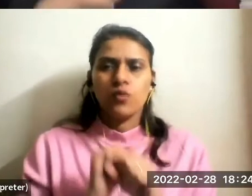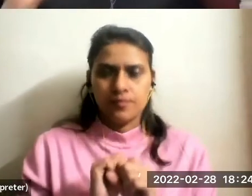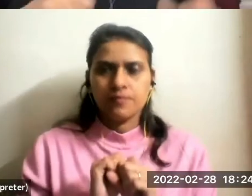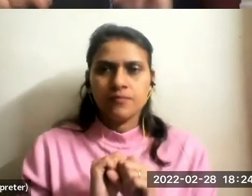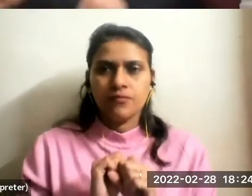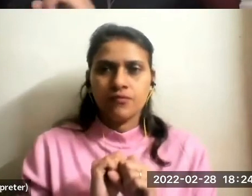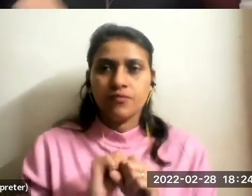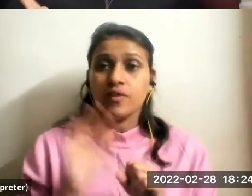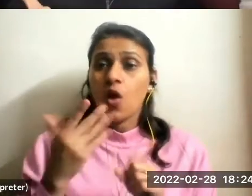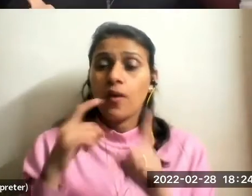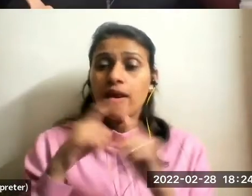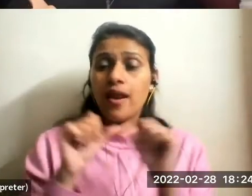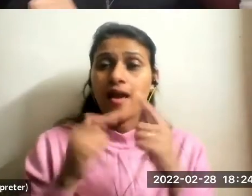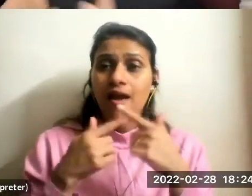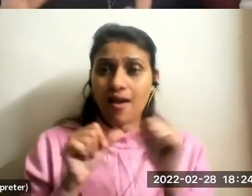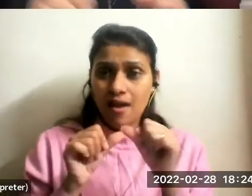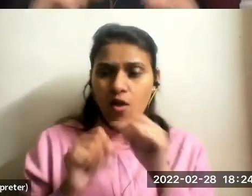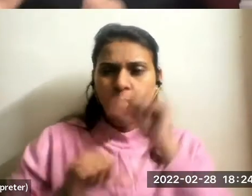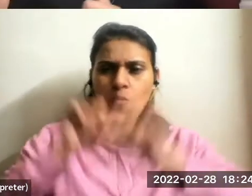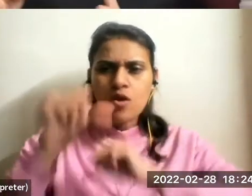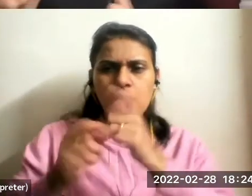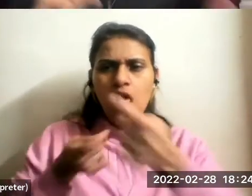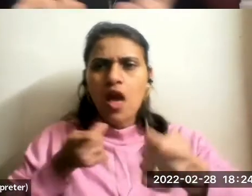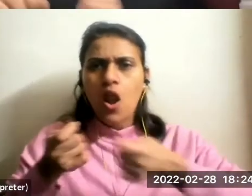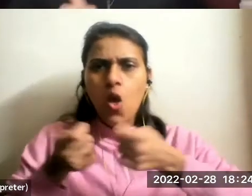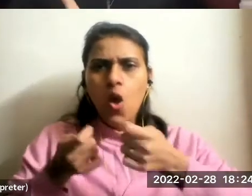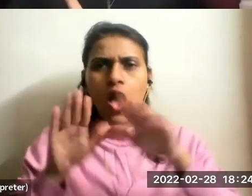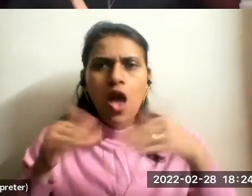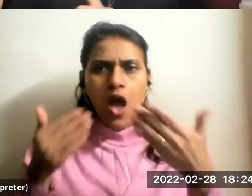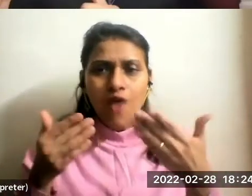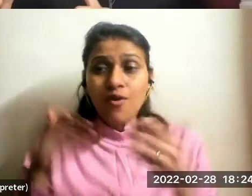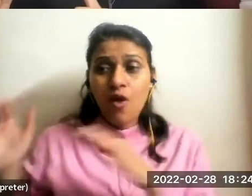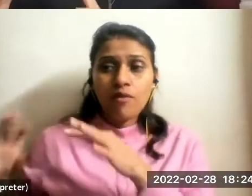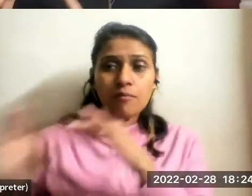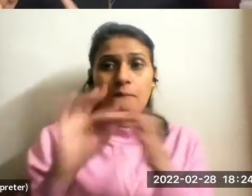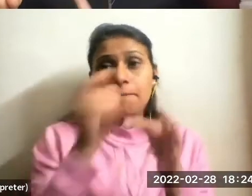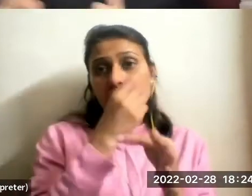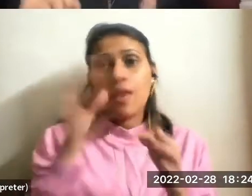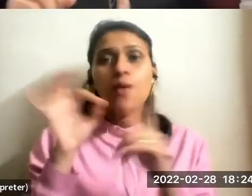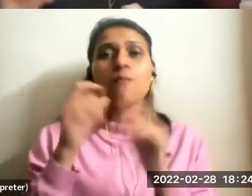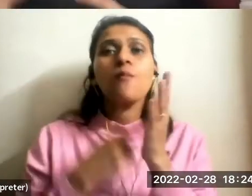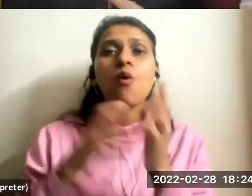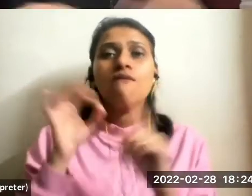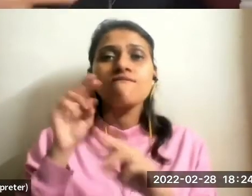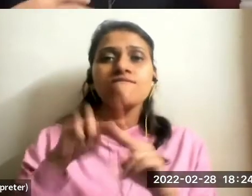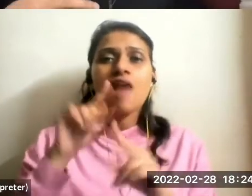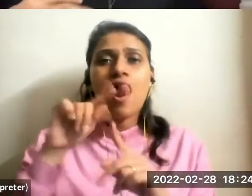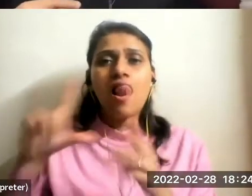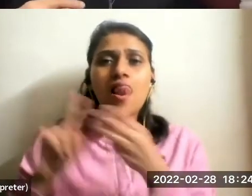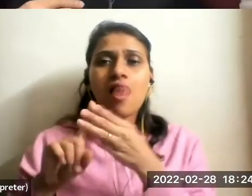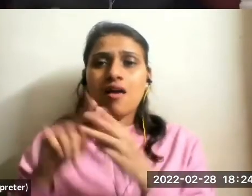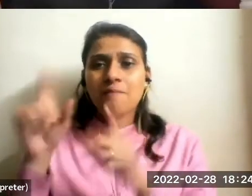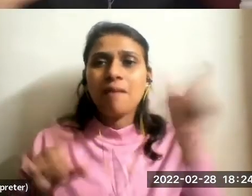how these data processing technologies are controlled, because a lot of what's happening in profiling-based data processing is